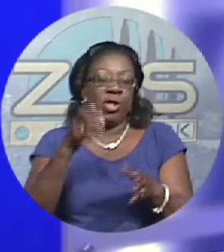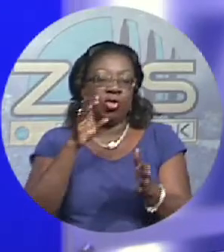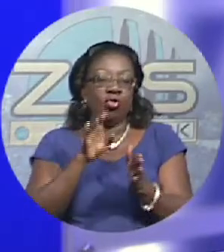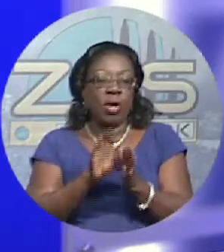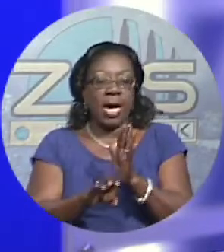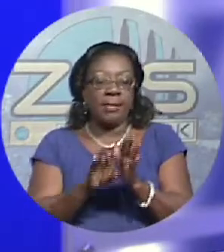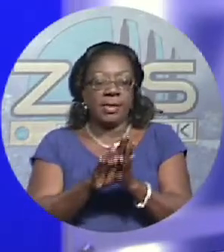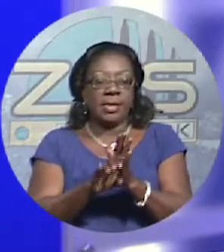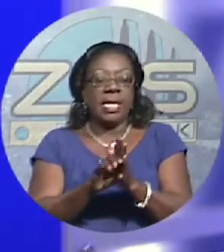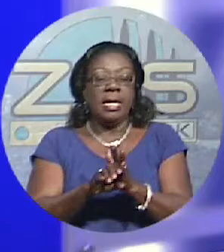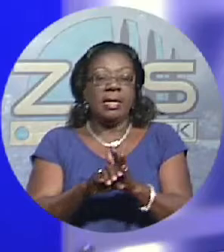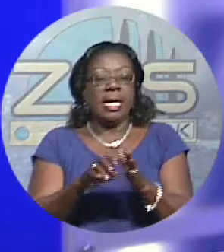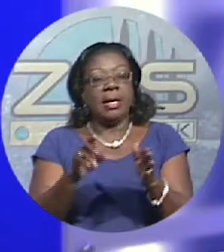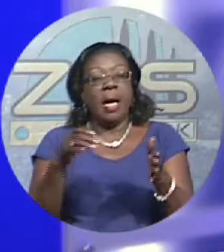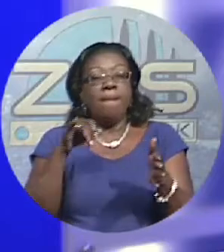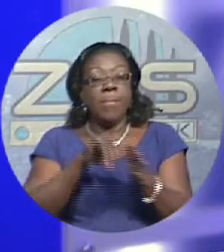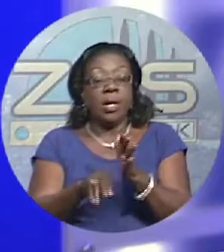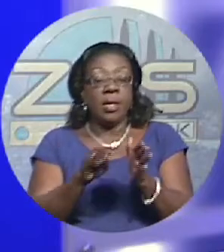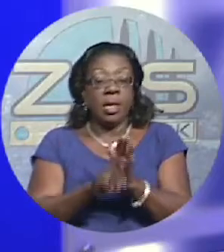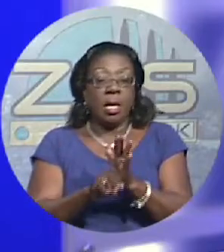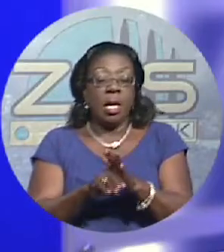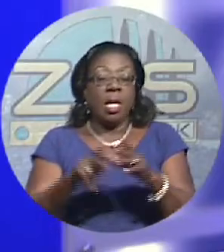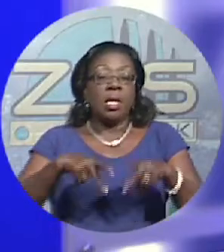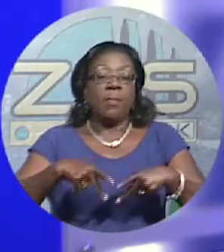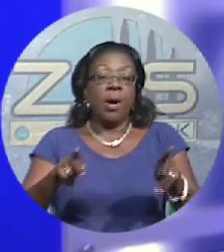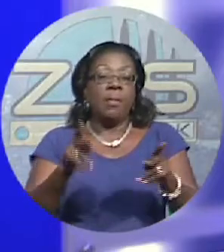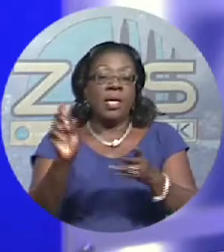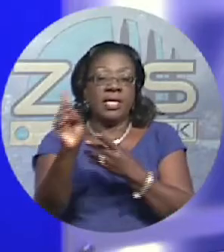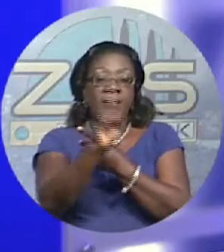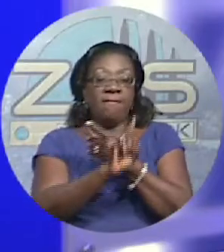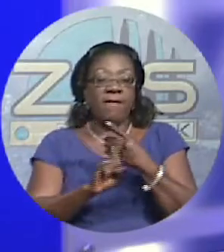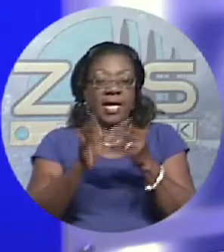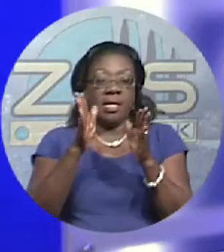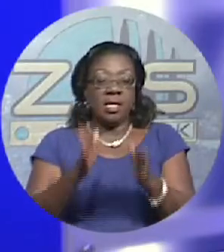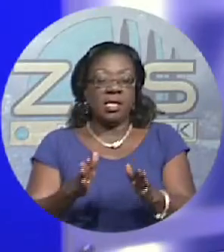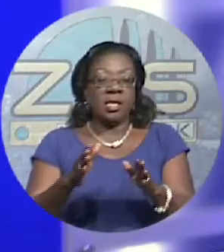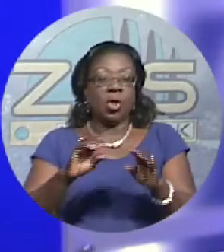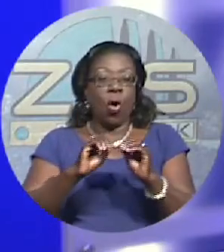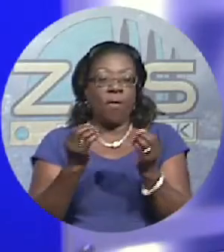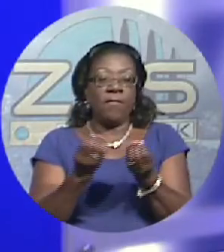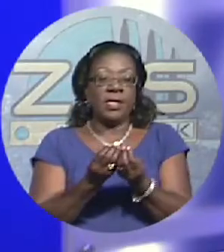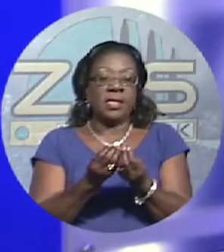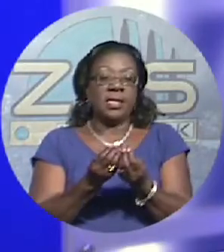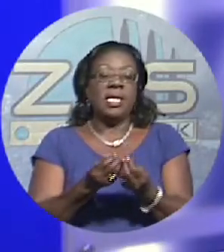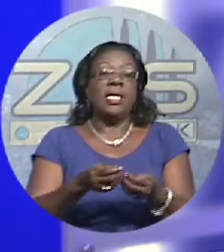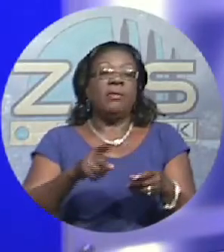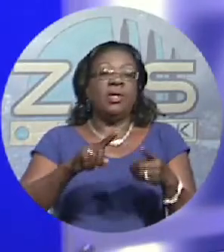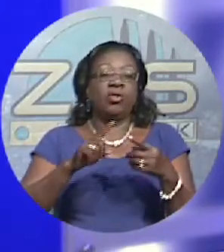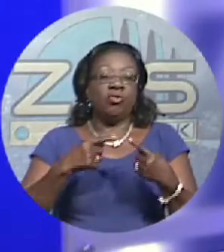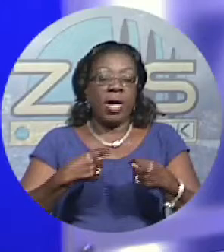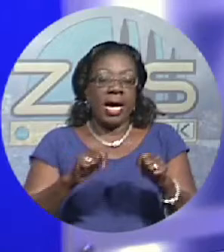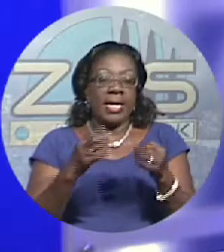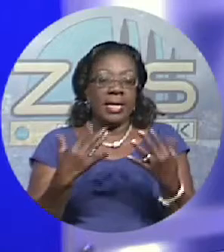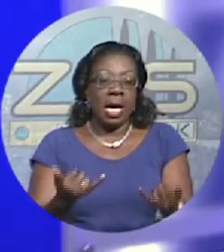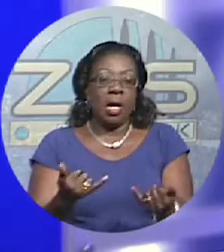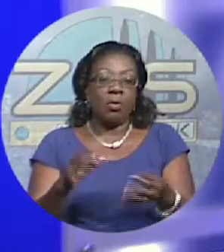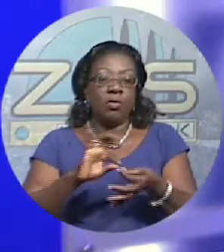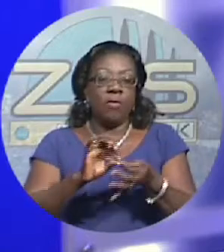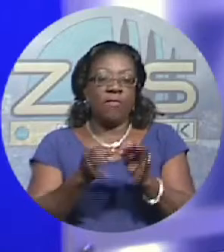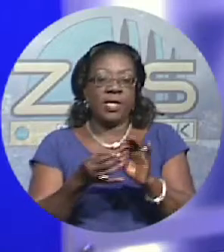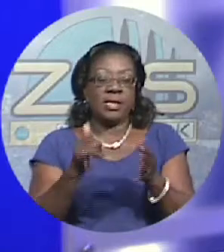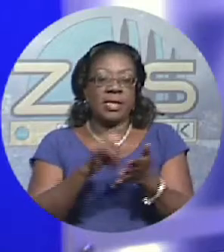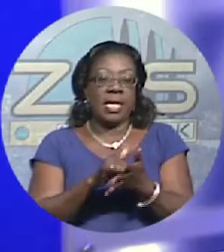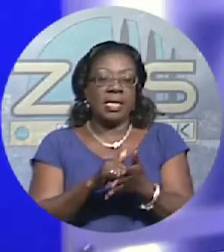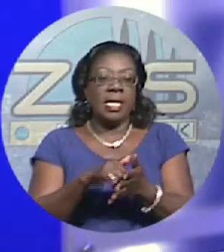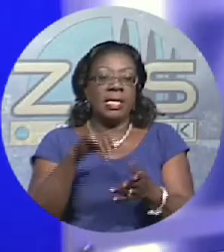to afford a lawyer, the Public Defender's Office is one step closer to becoming a reality. Fern Carey reports that new directors